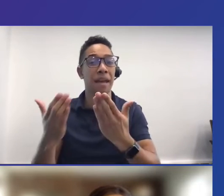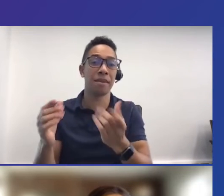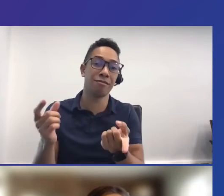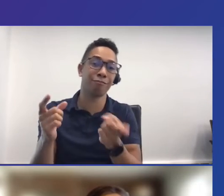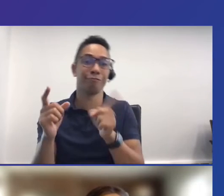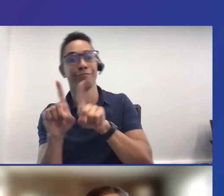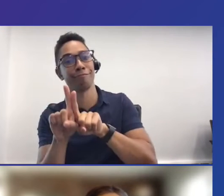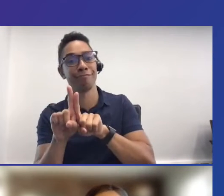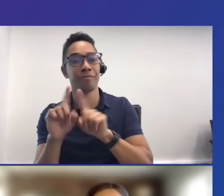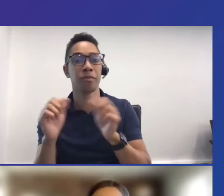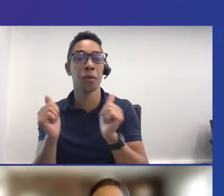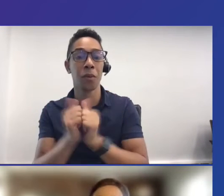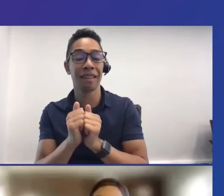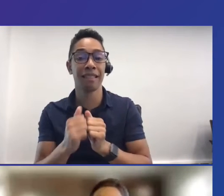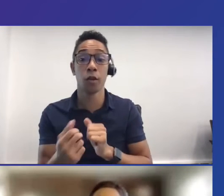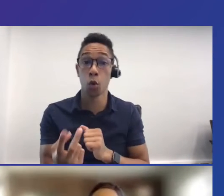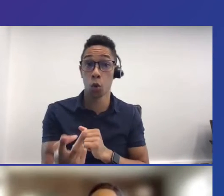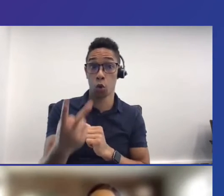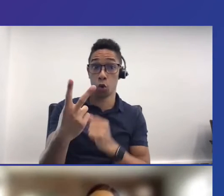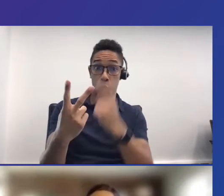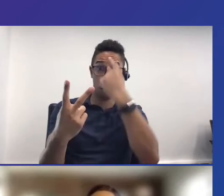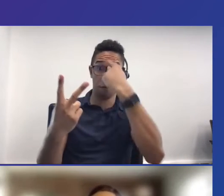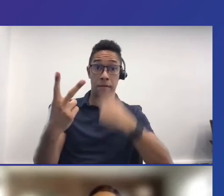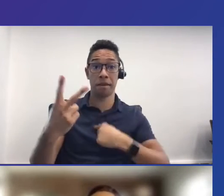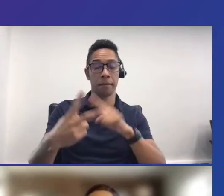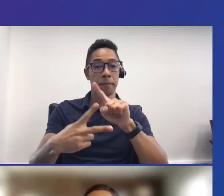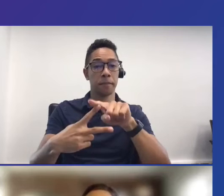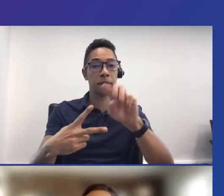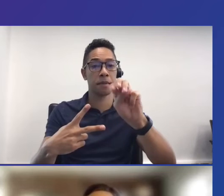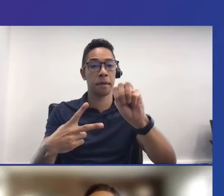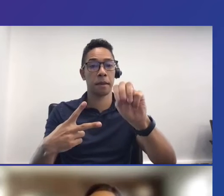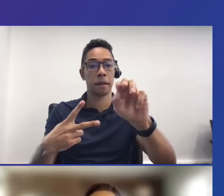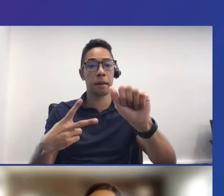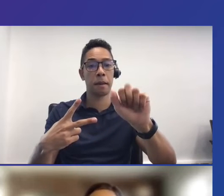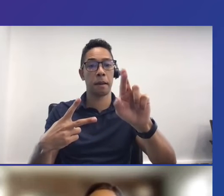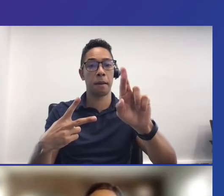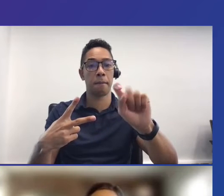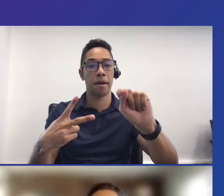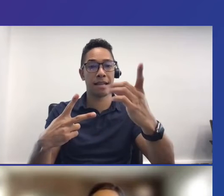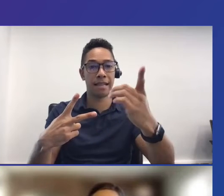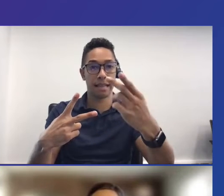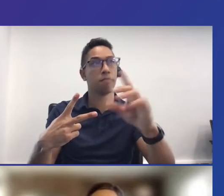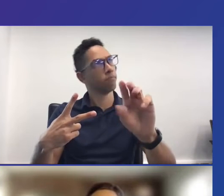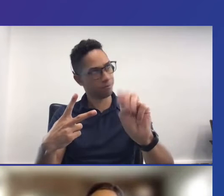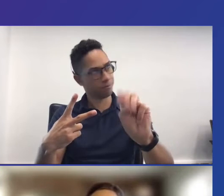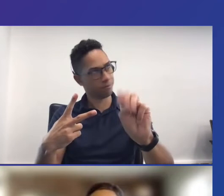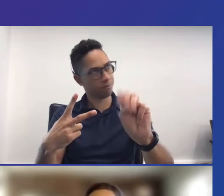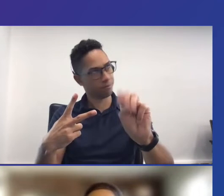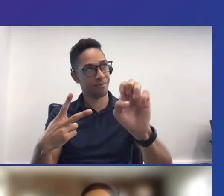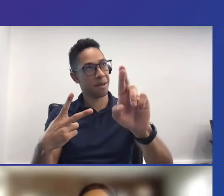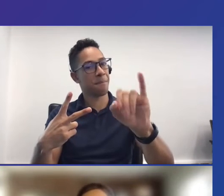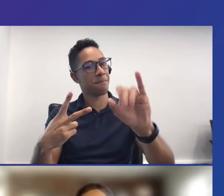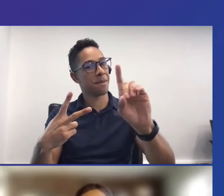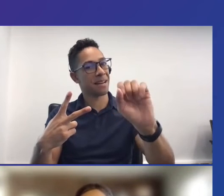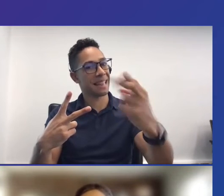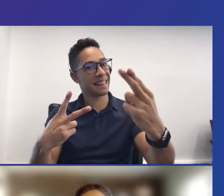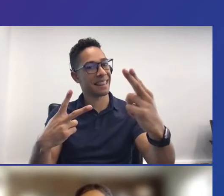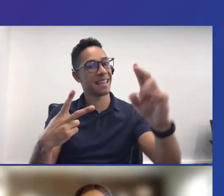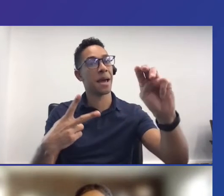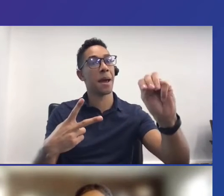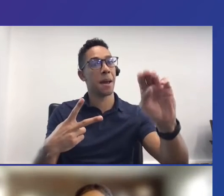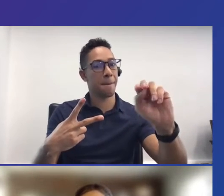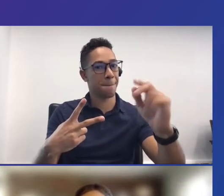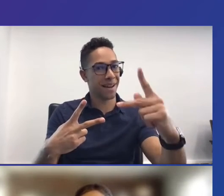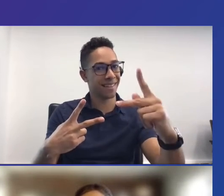to. Two of those for me were Meredith Monk and an actor playwright named